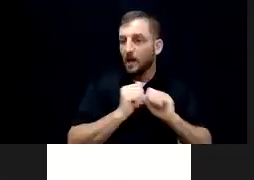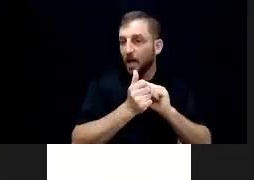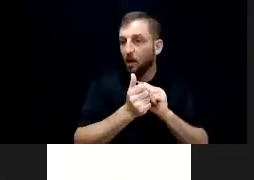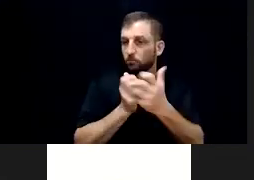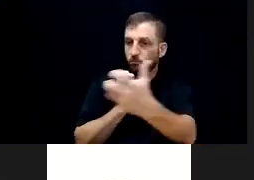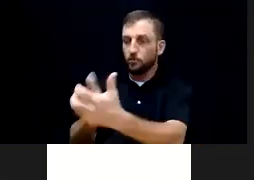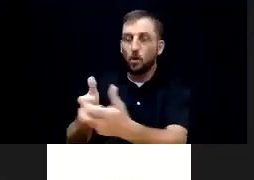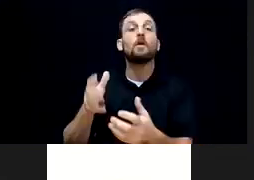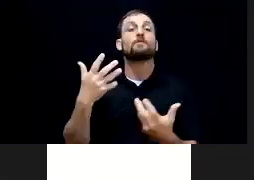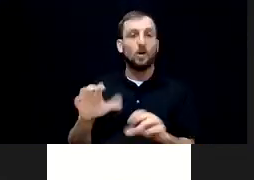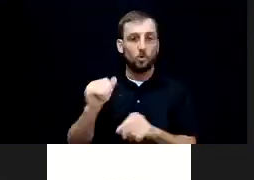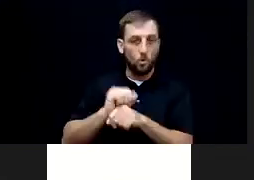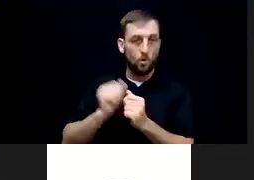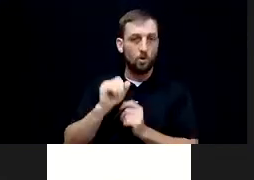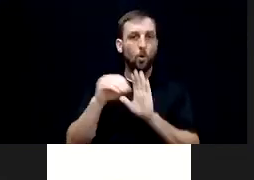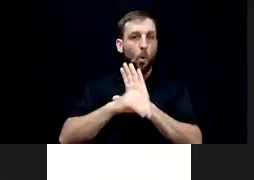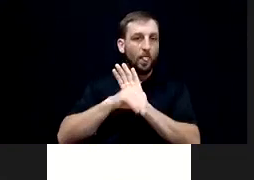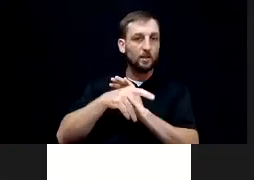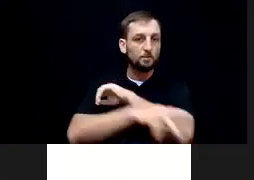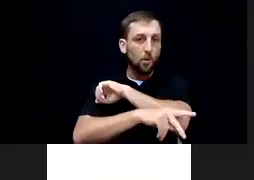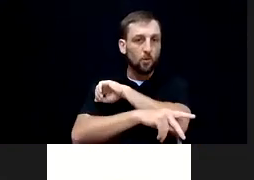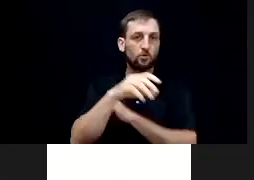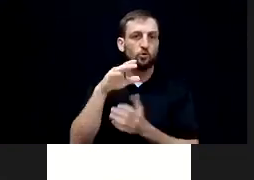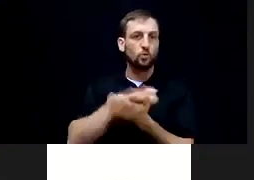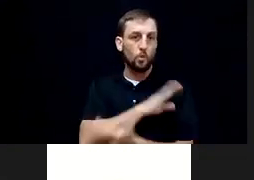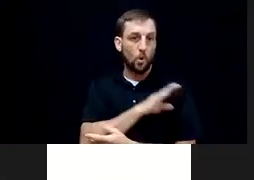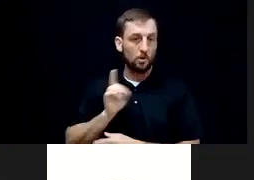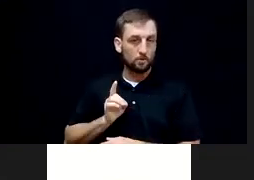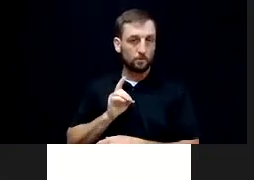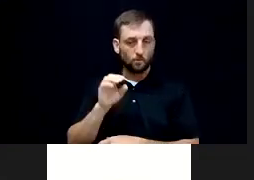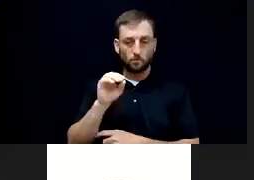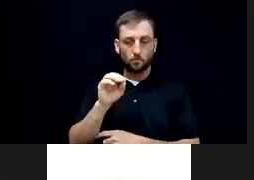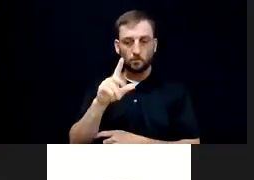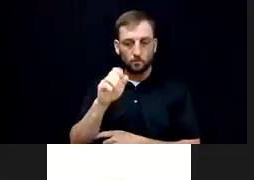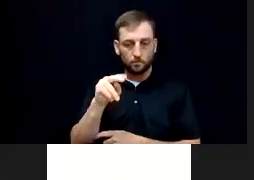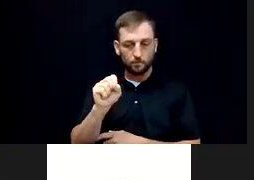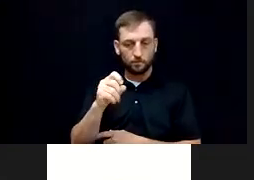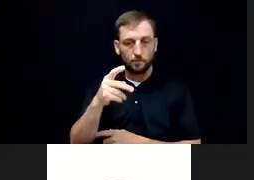Board, and usually, I would say generally just the